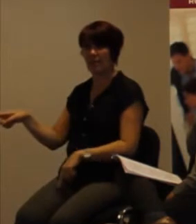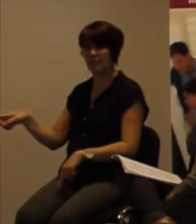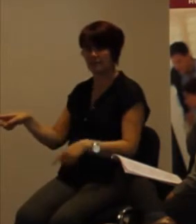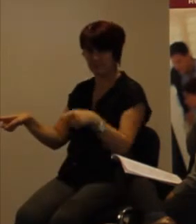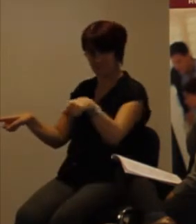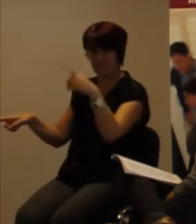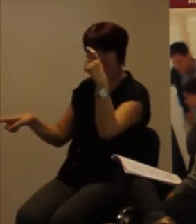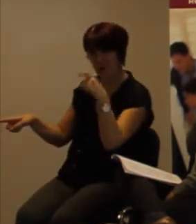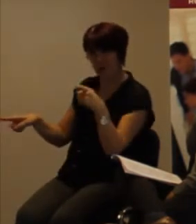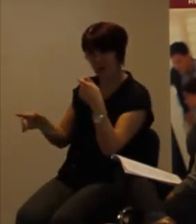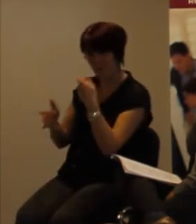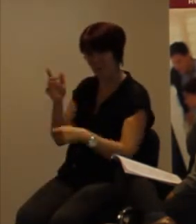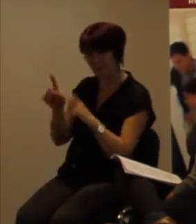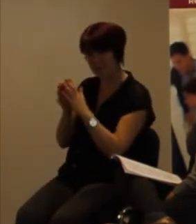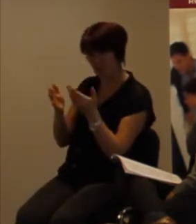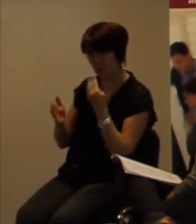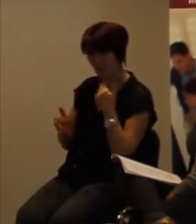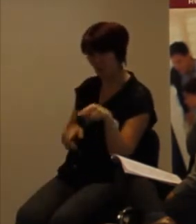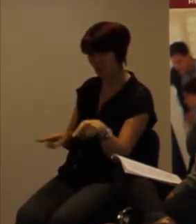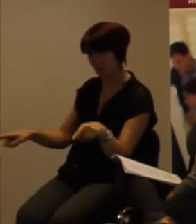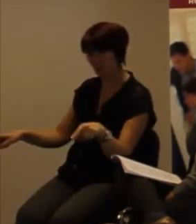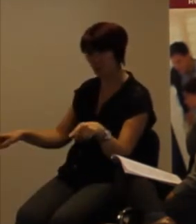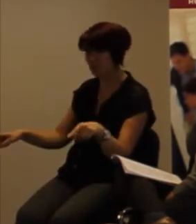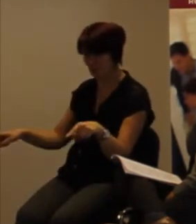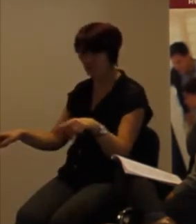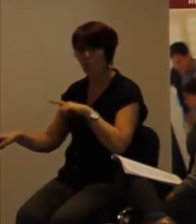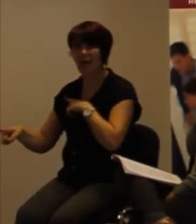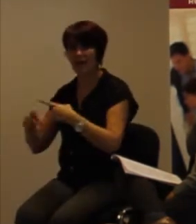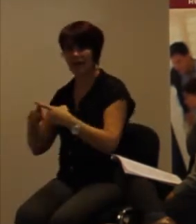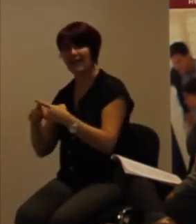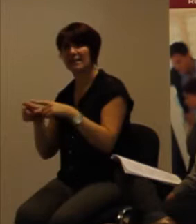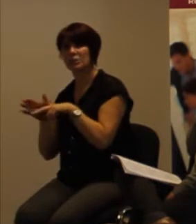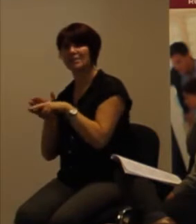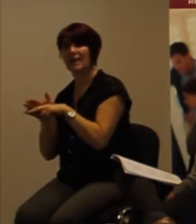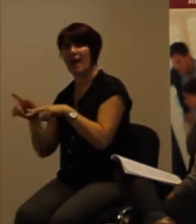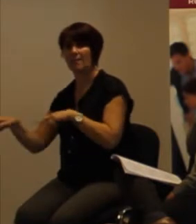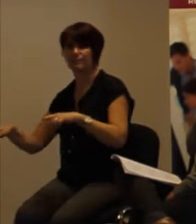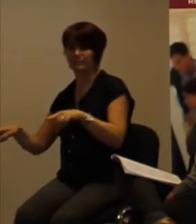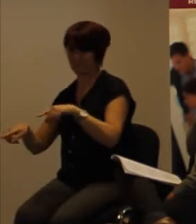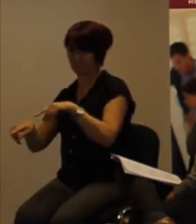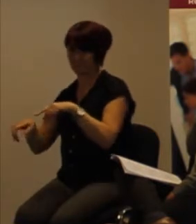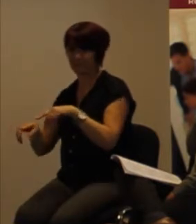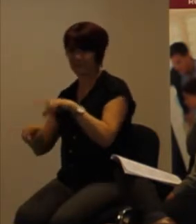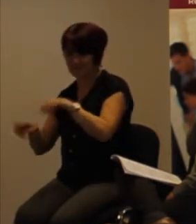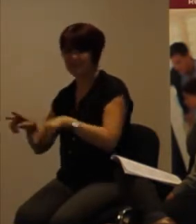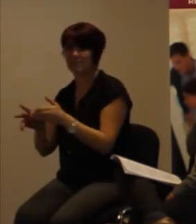impair their ability to complete assessment. So it may be used if English is not